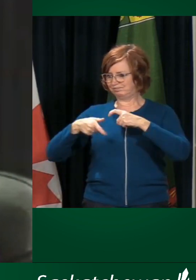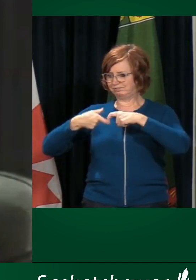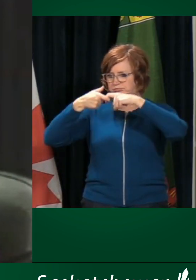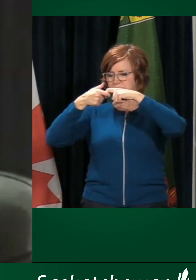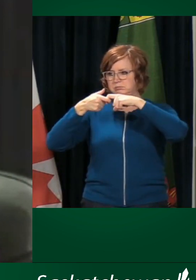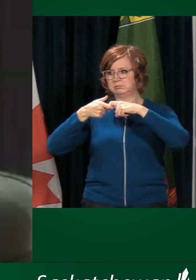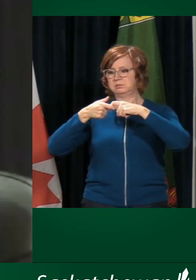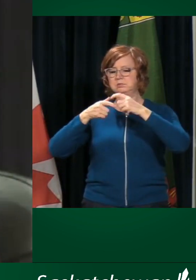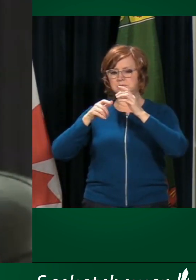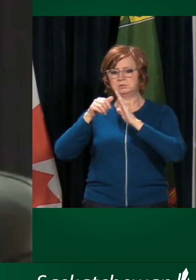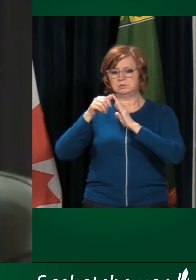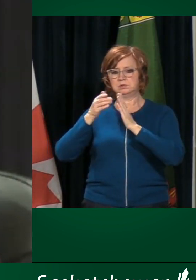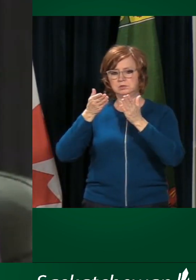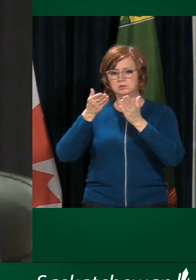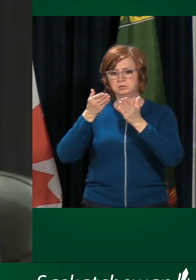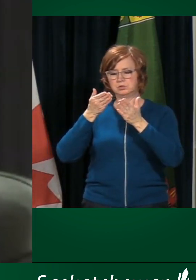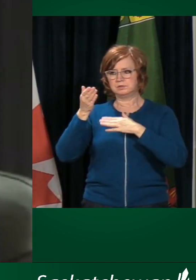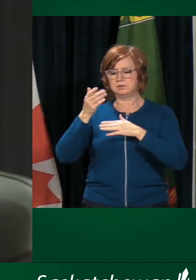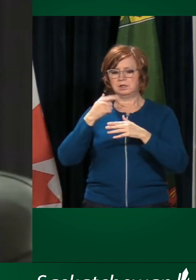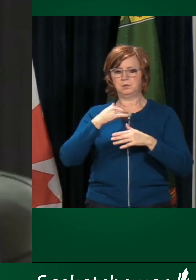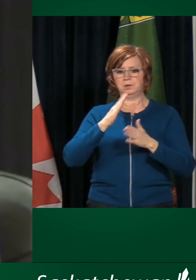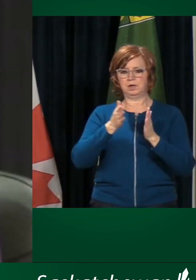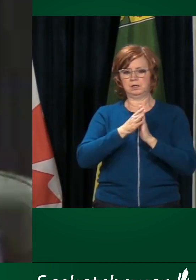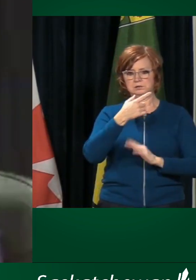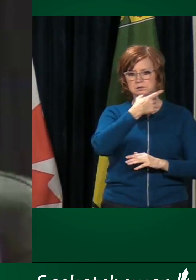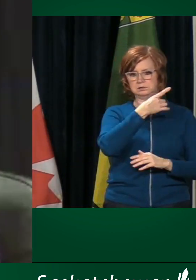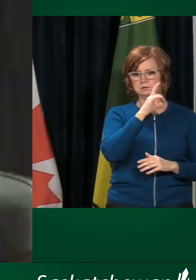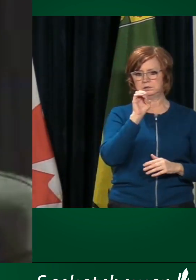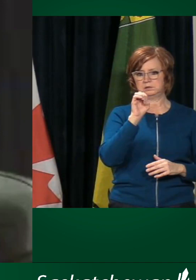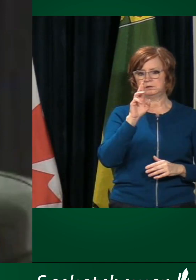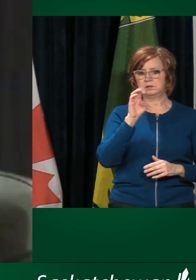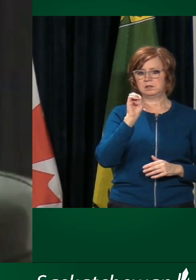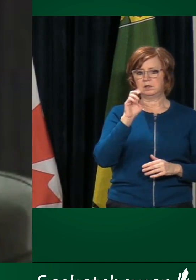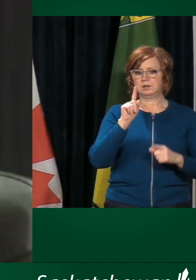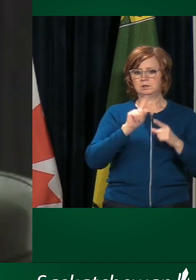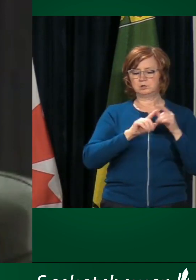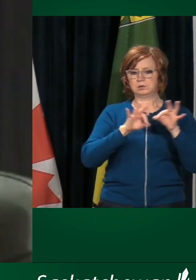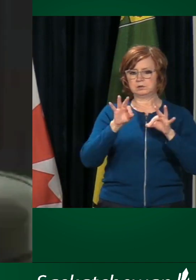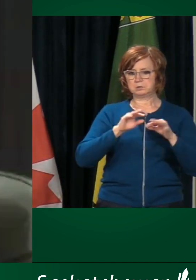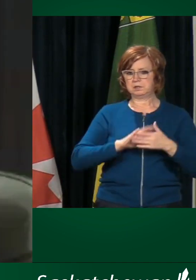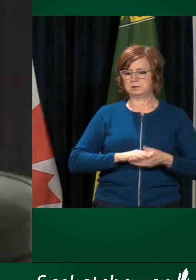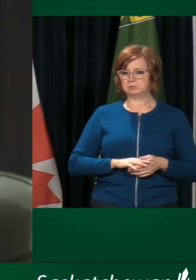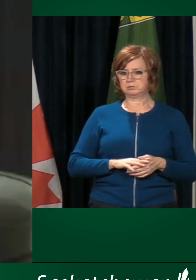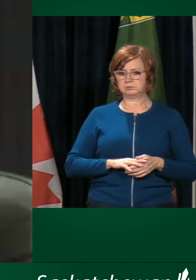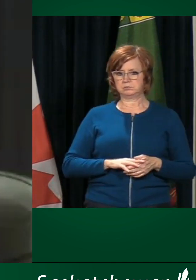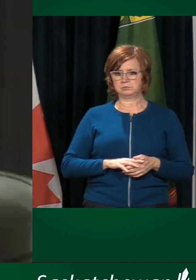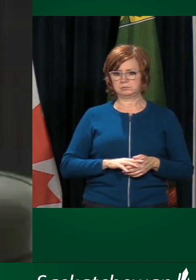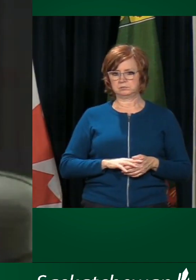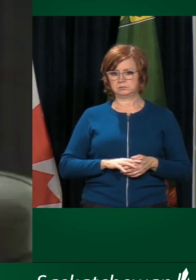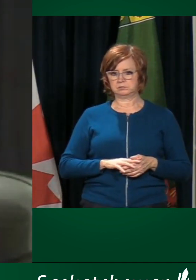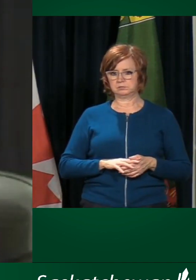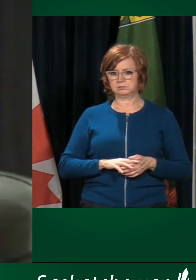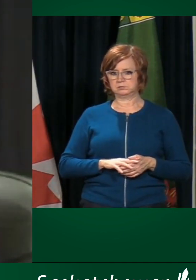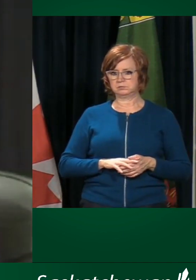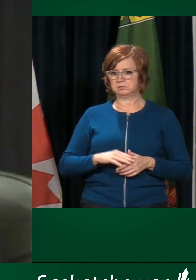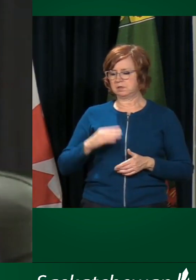pullback of services, and that's where most people in the province are seeing, but I'll throw it over to Derek to follow up.